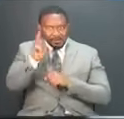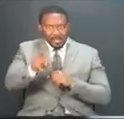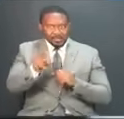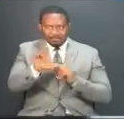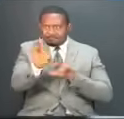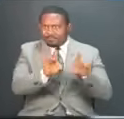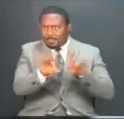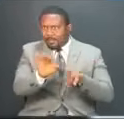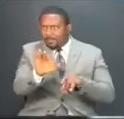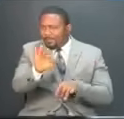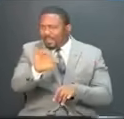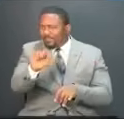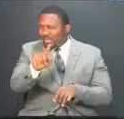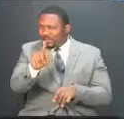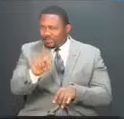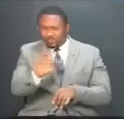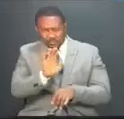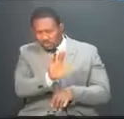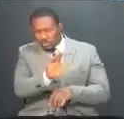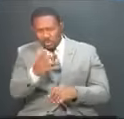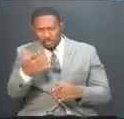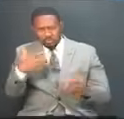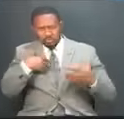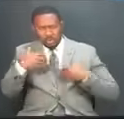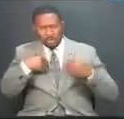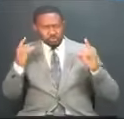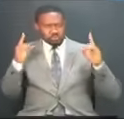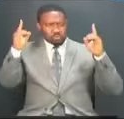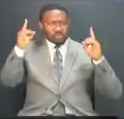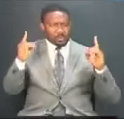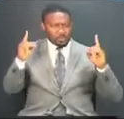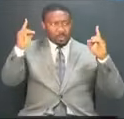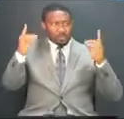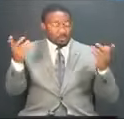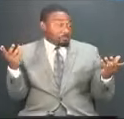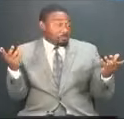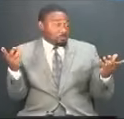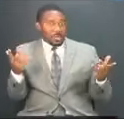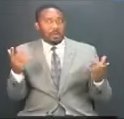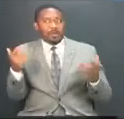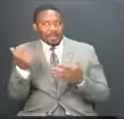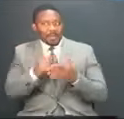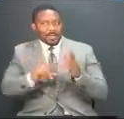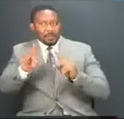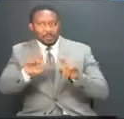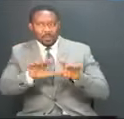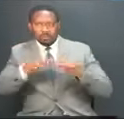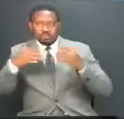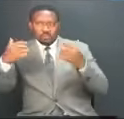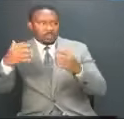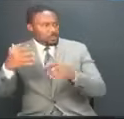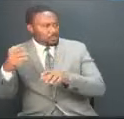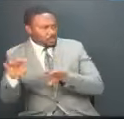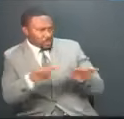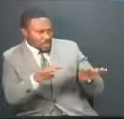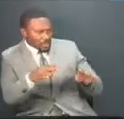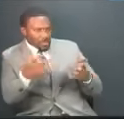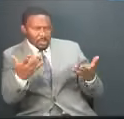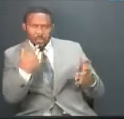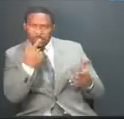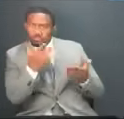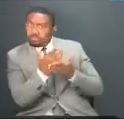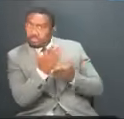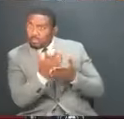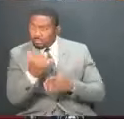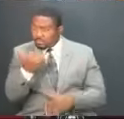facts based on which you are mounting your protest, so that Ghanaians will be the judges as to who actually